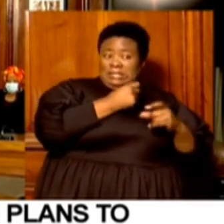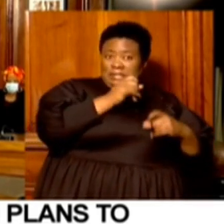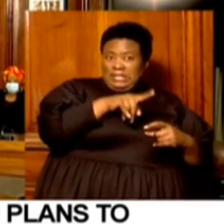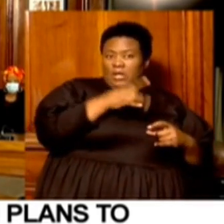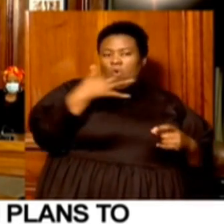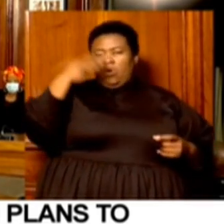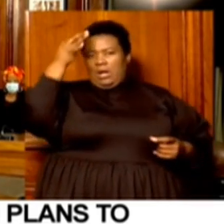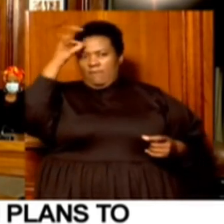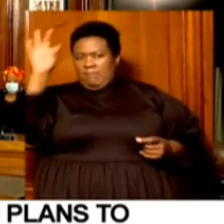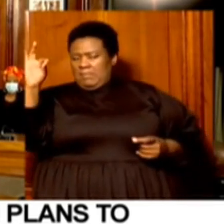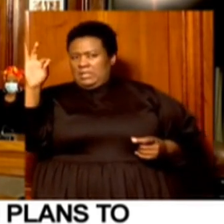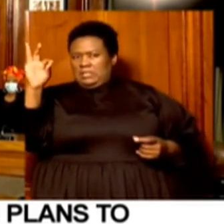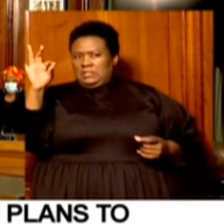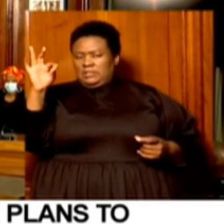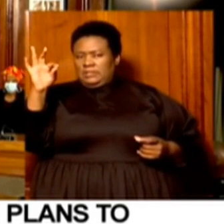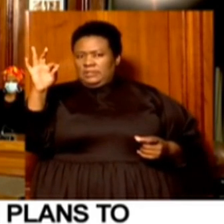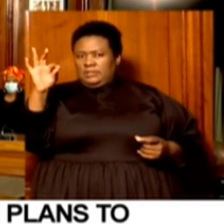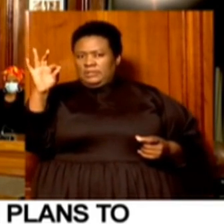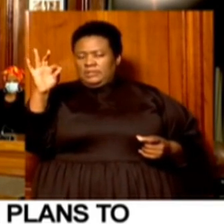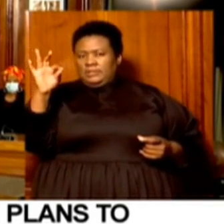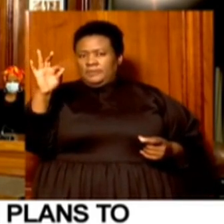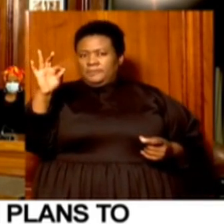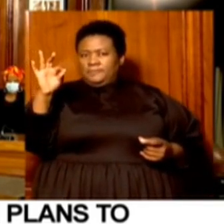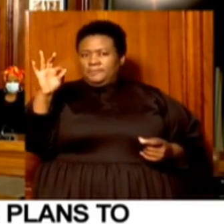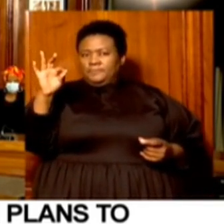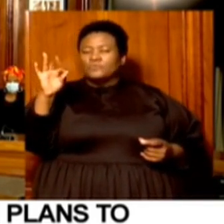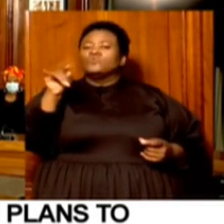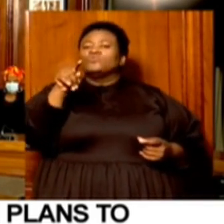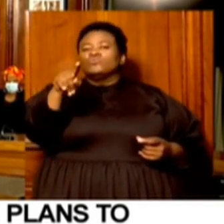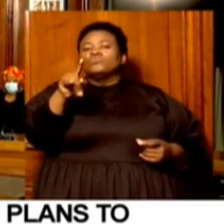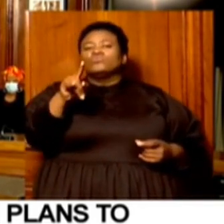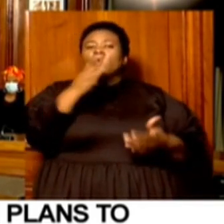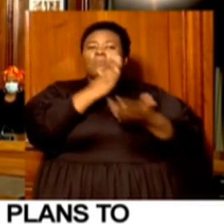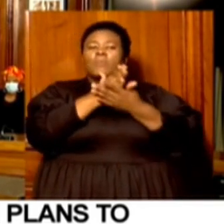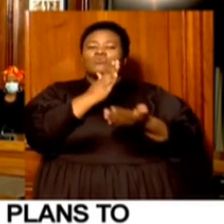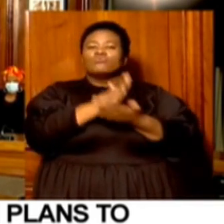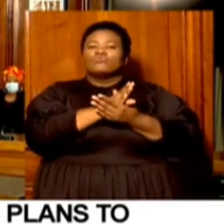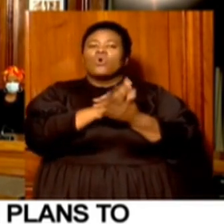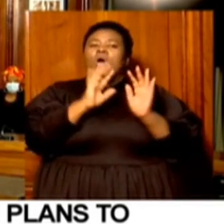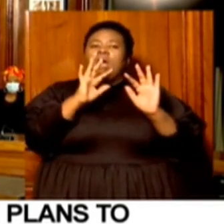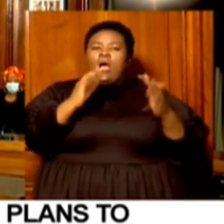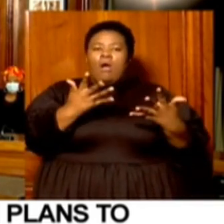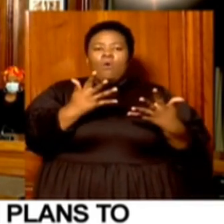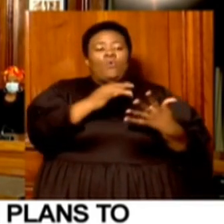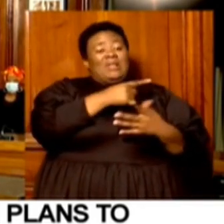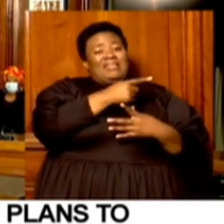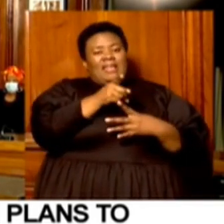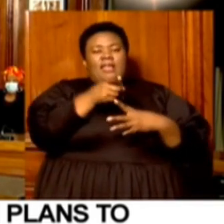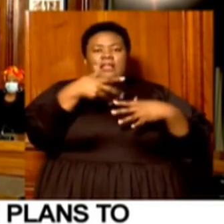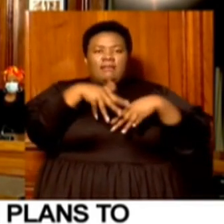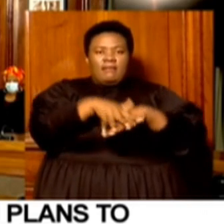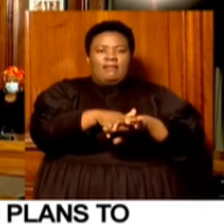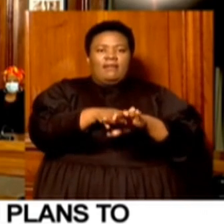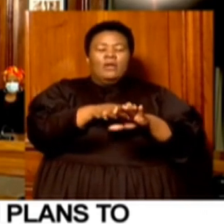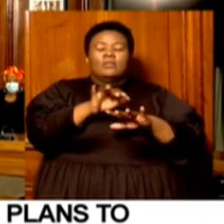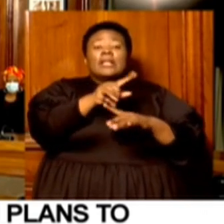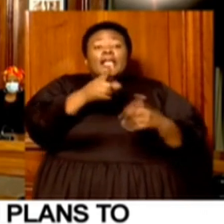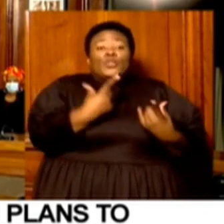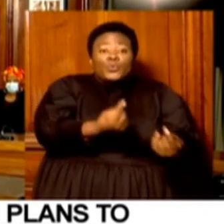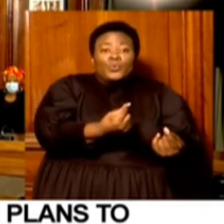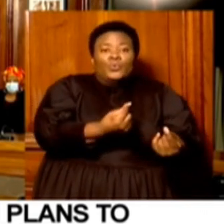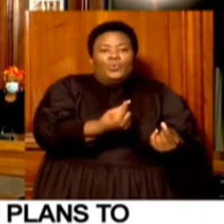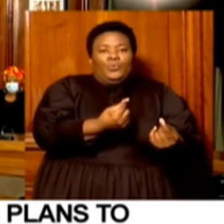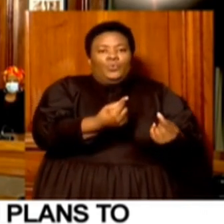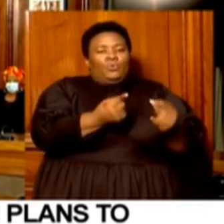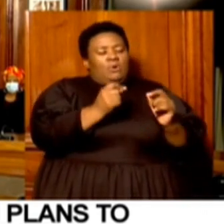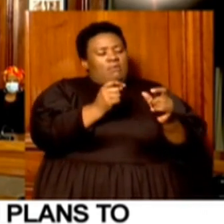measures have or will be implemented to further ensure compliance with this requirement? And the last